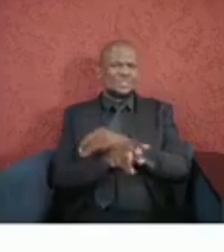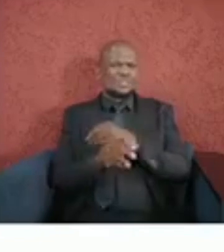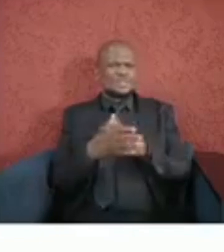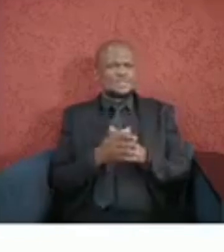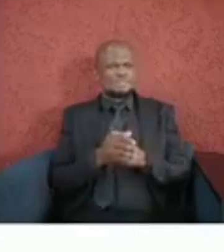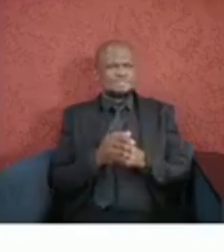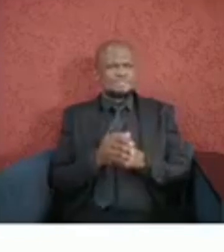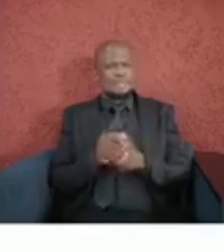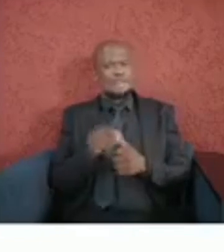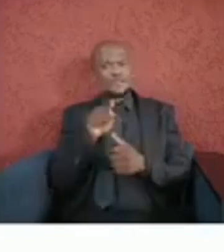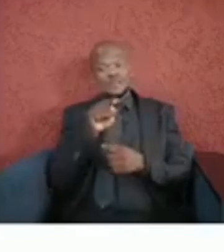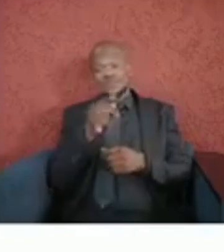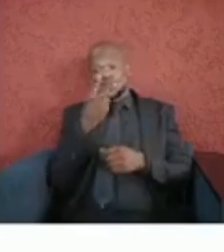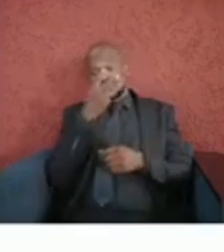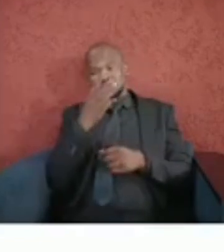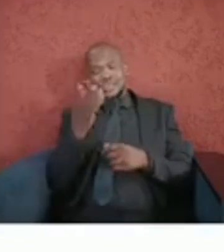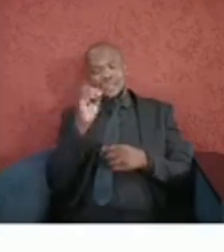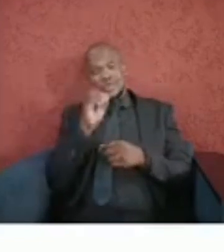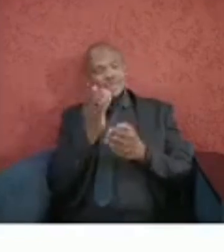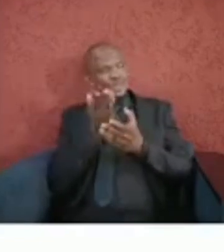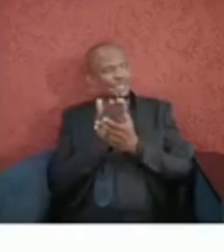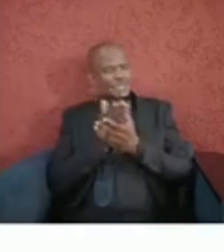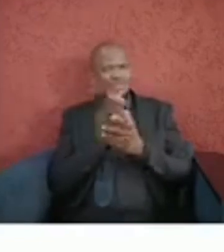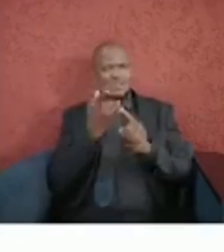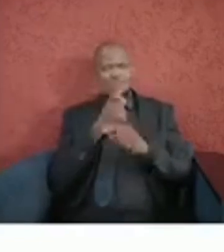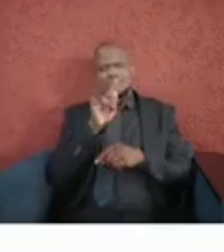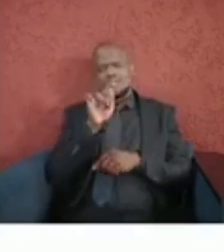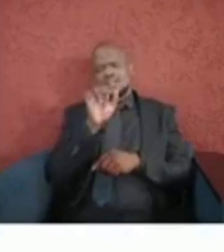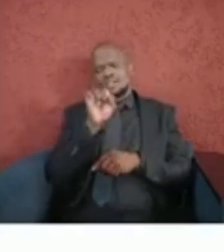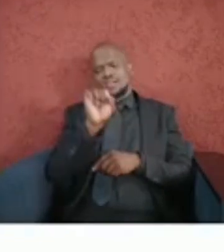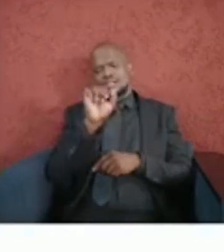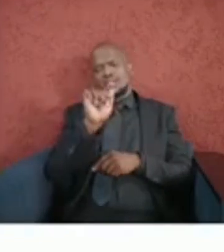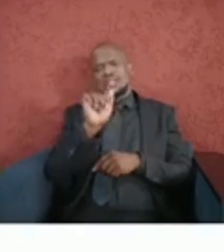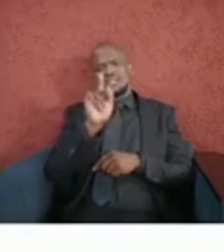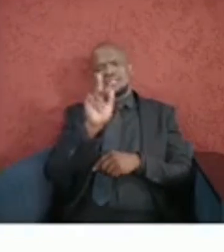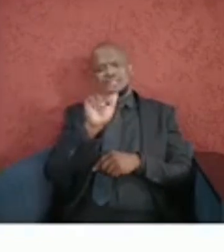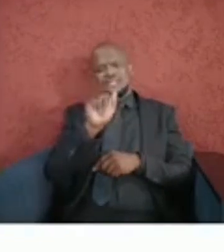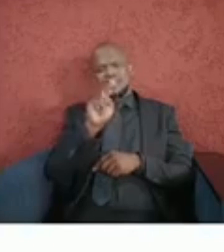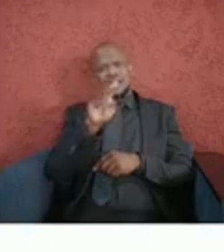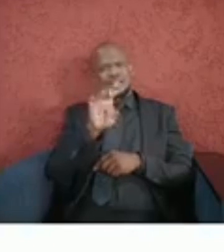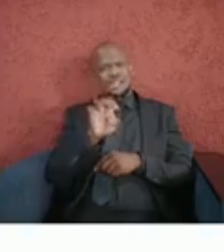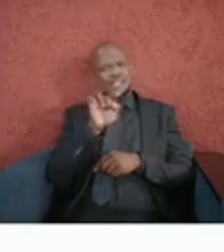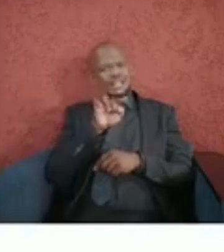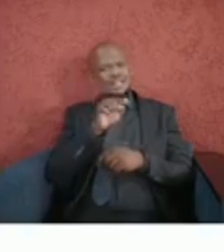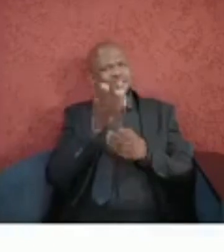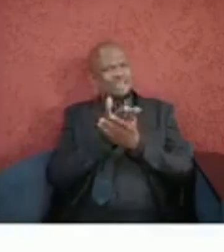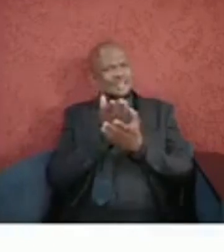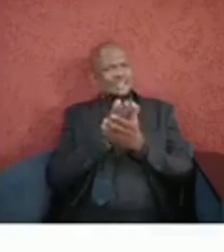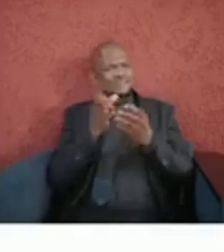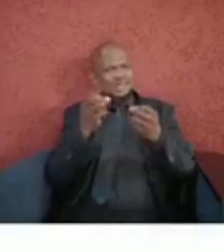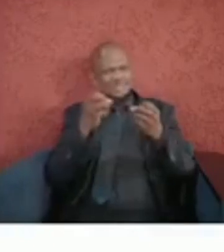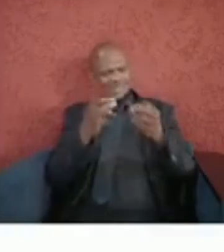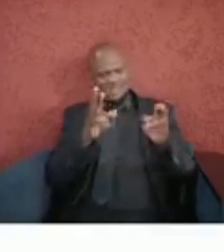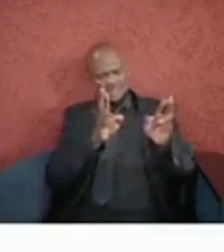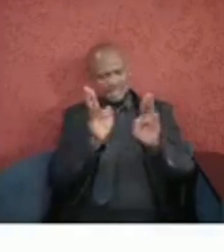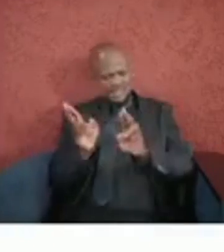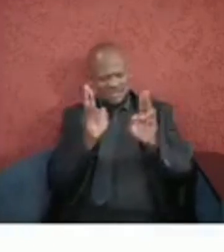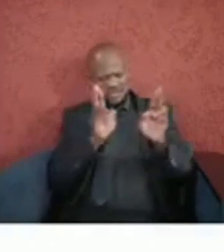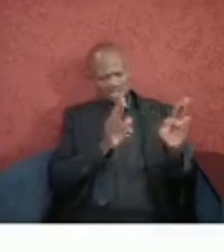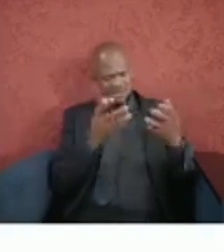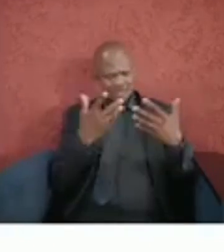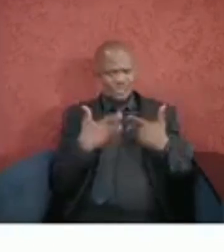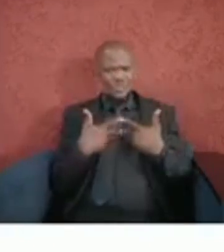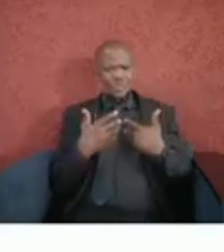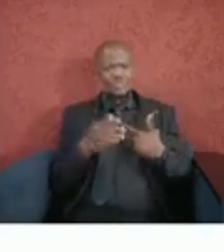a snapshot, you'll see that there's a case from Tsakane that we're working with. These are cases that are referred to us by the SAPS. There